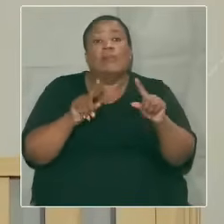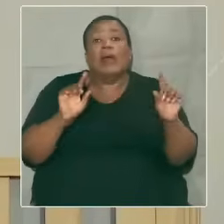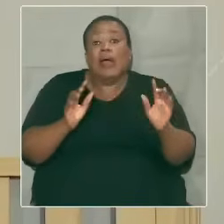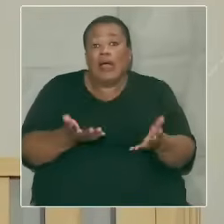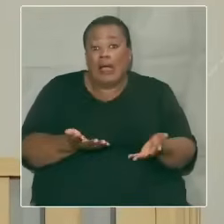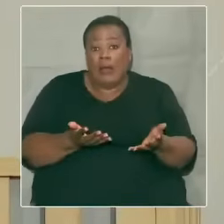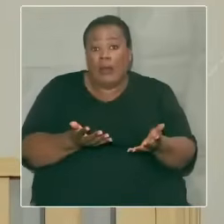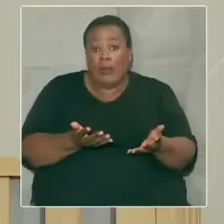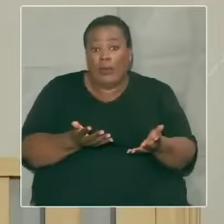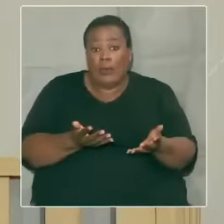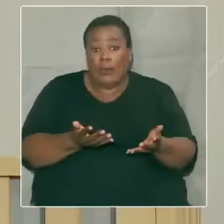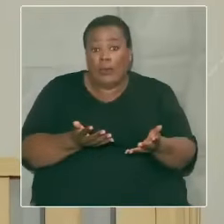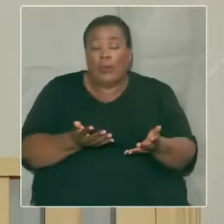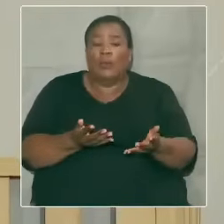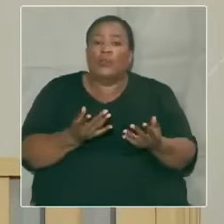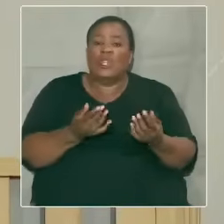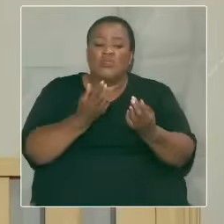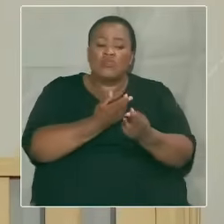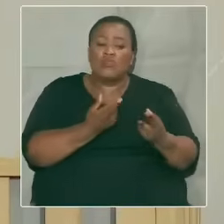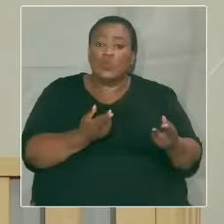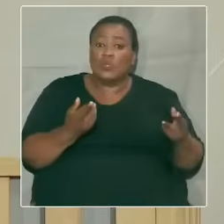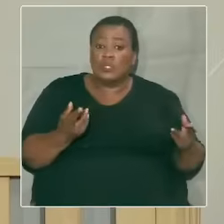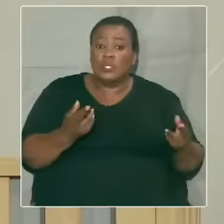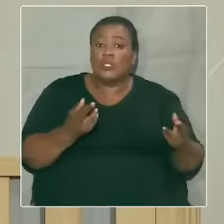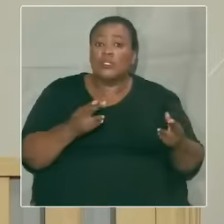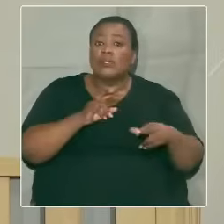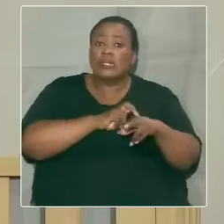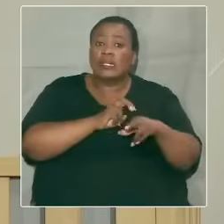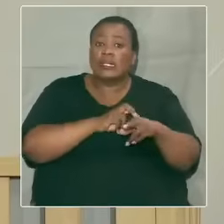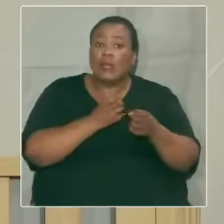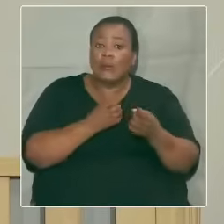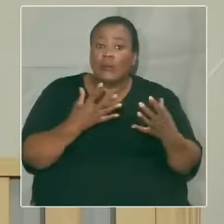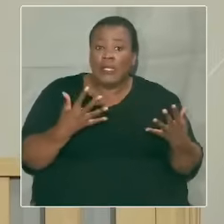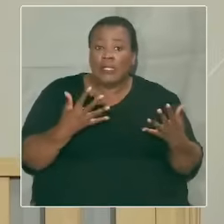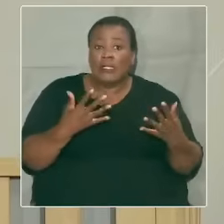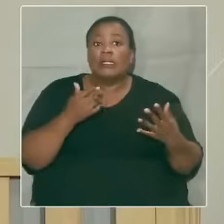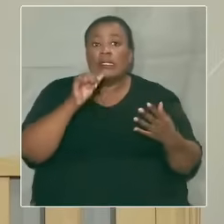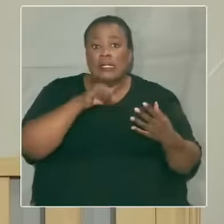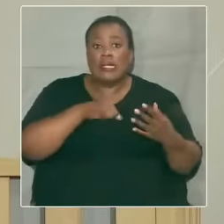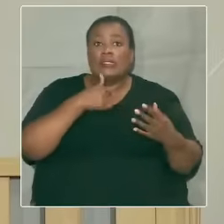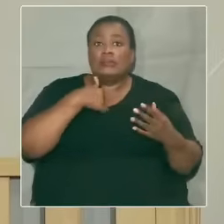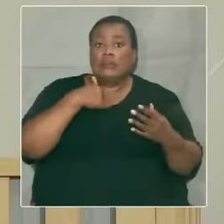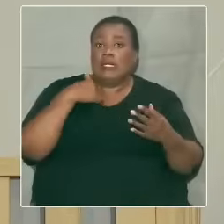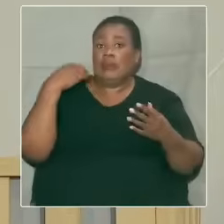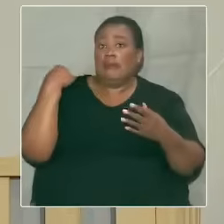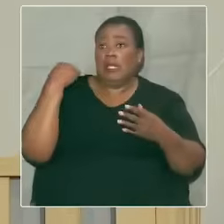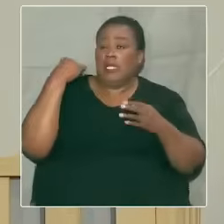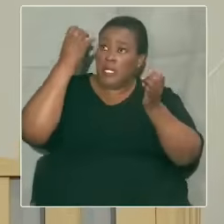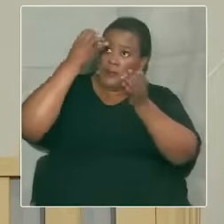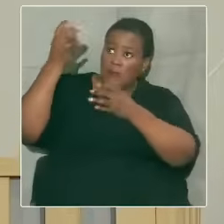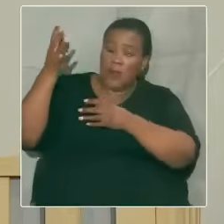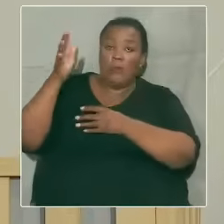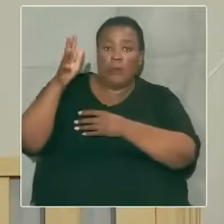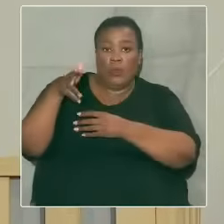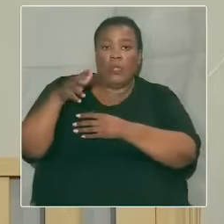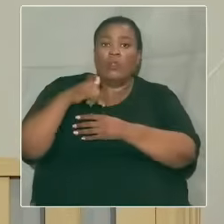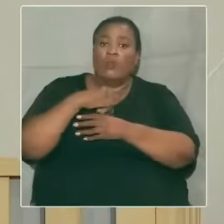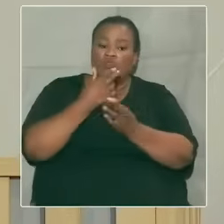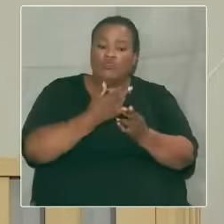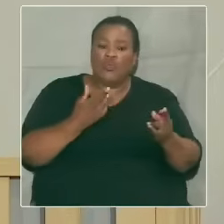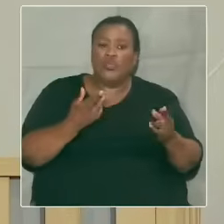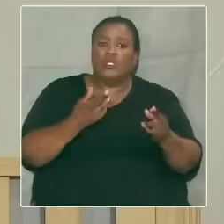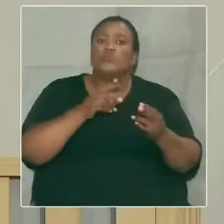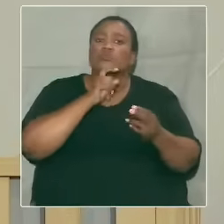it, how many resources are going to use, of course, I will inform the minister as to what resources are going to